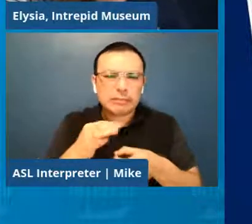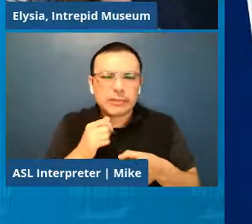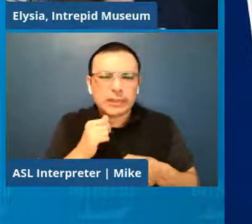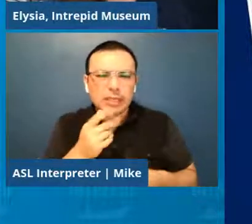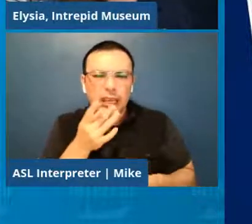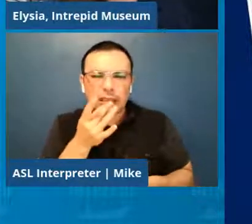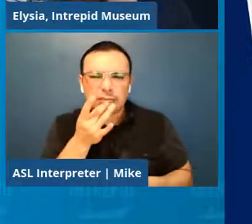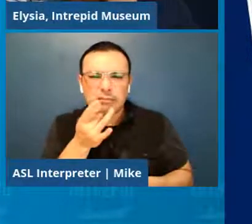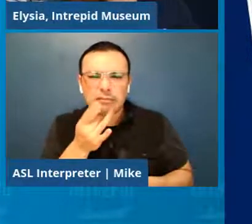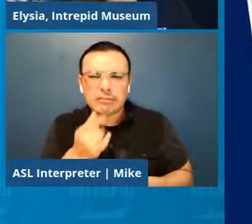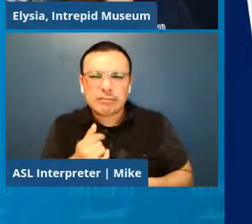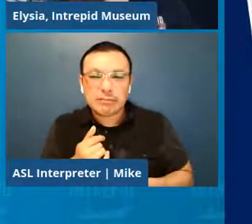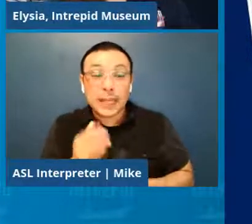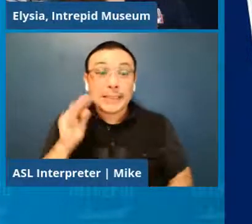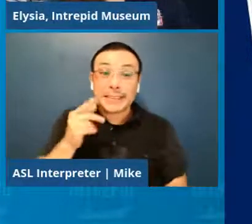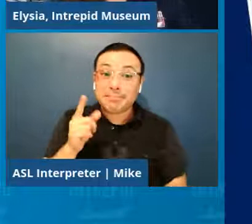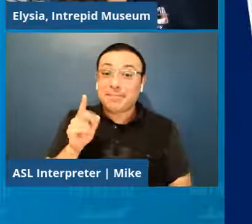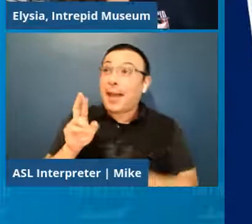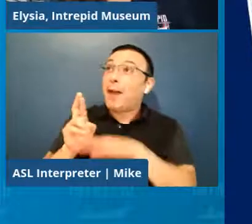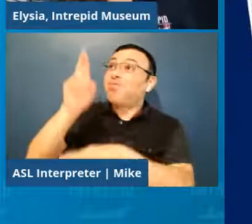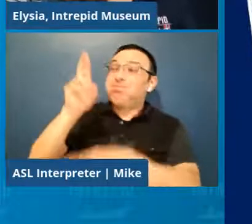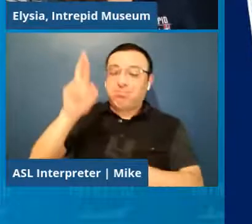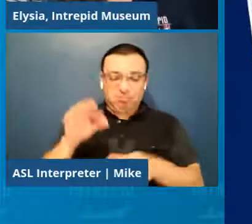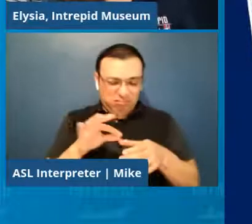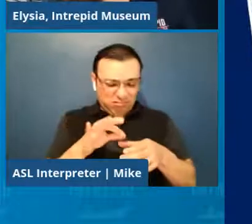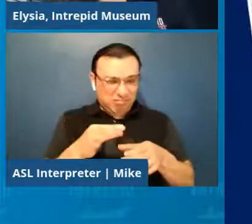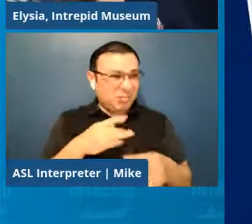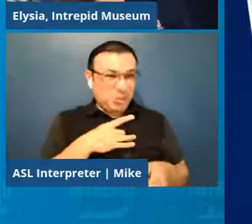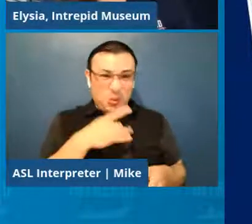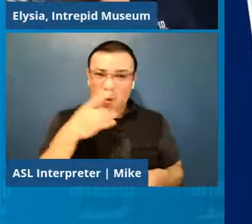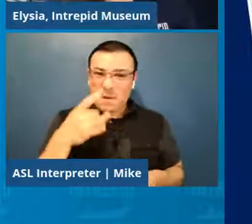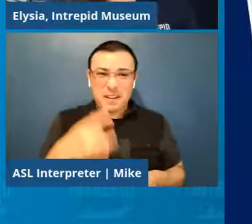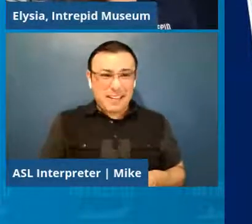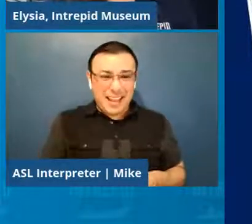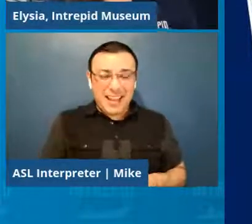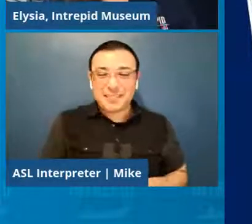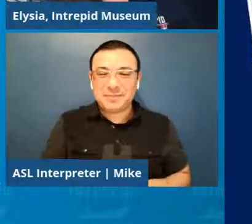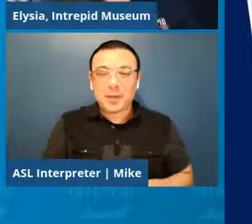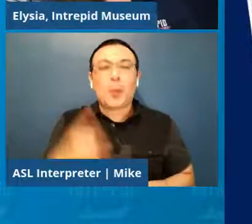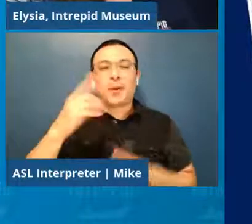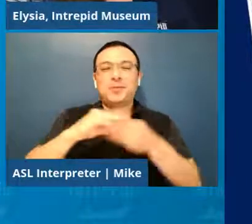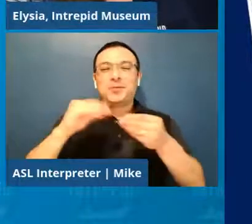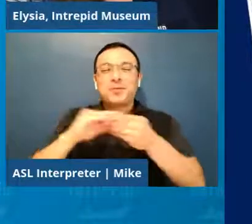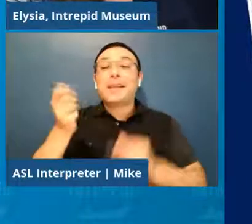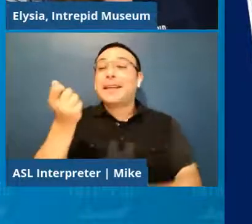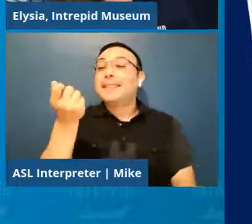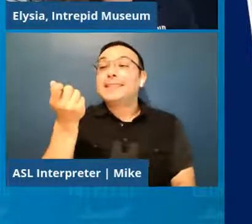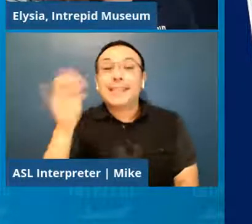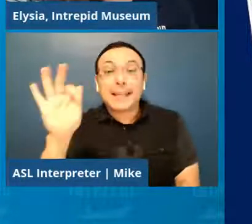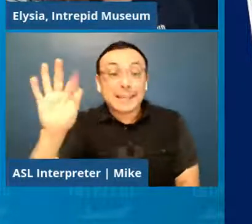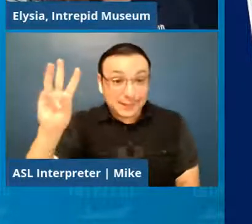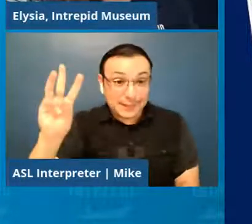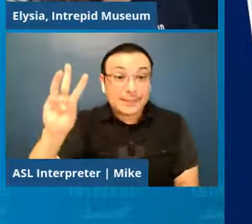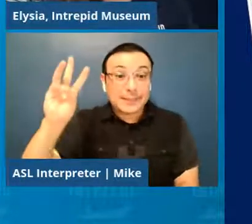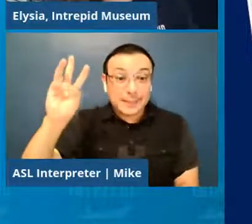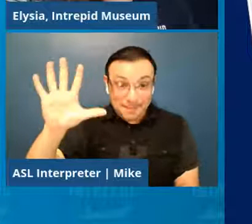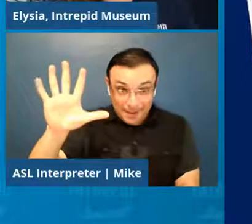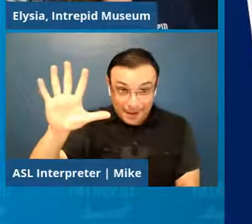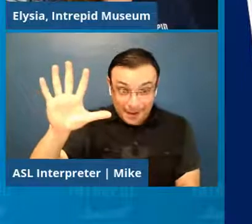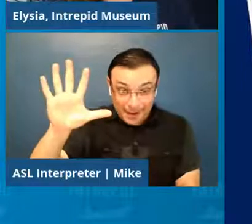infamous story that we do like to tell about the Gemini 3 mission in 1965, which was one of the missions that the Intrepid picked